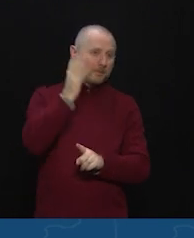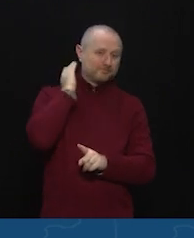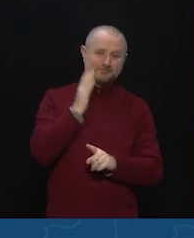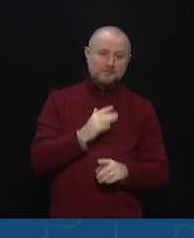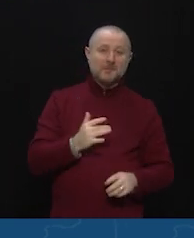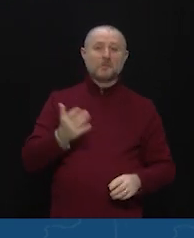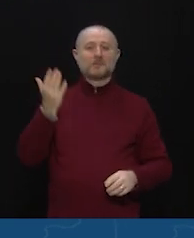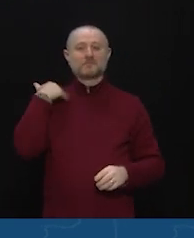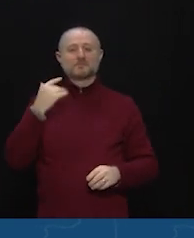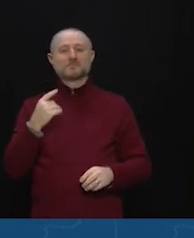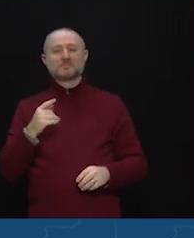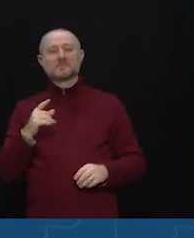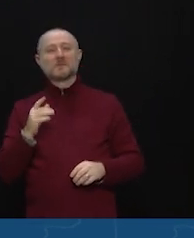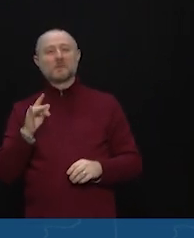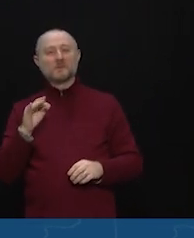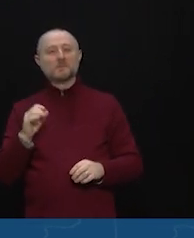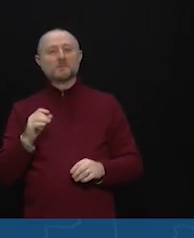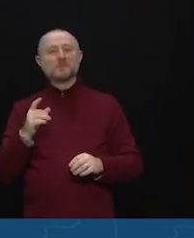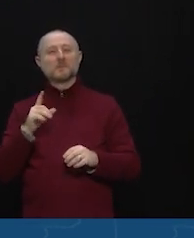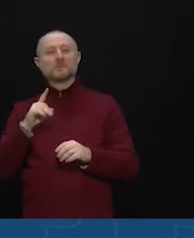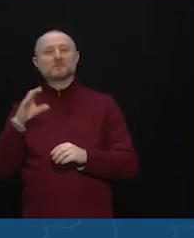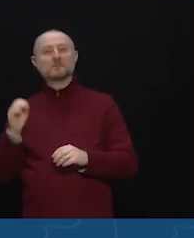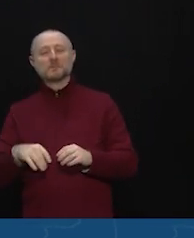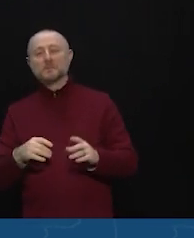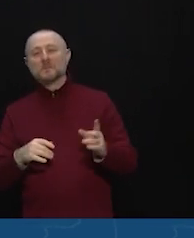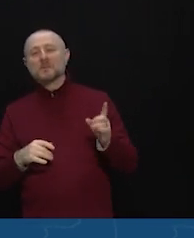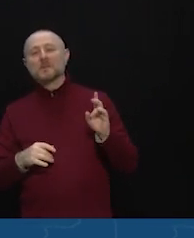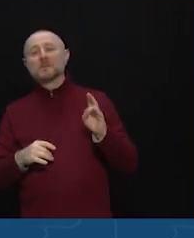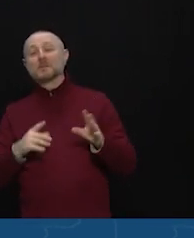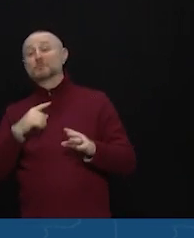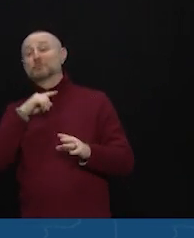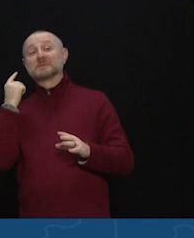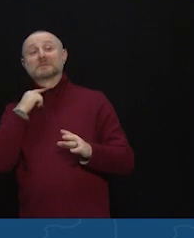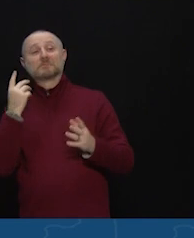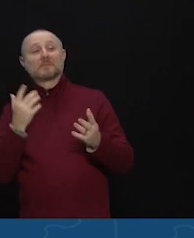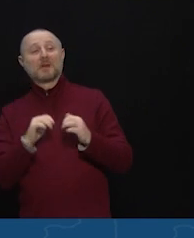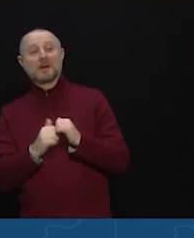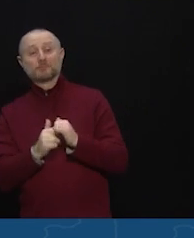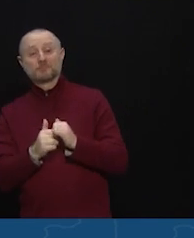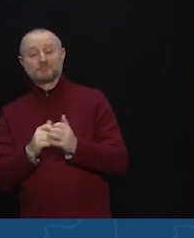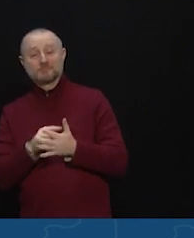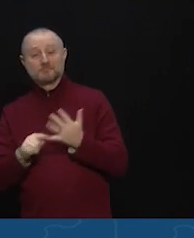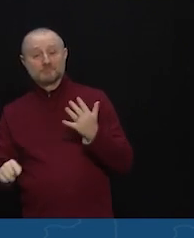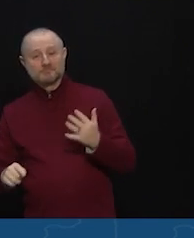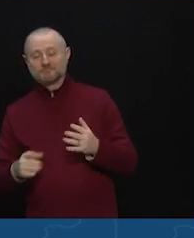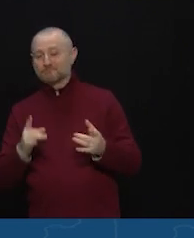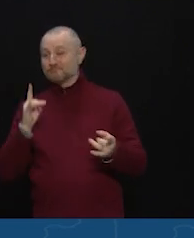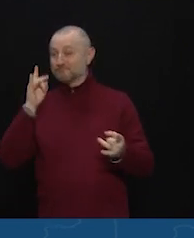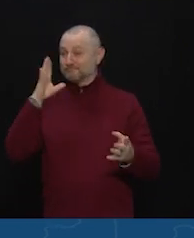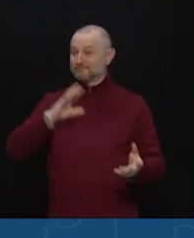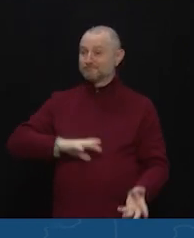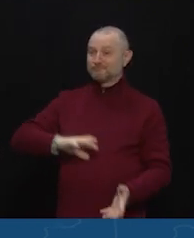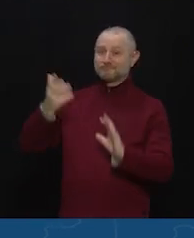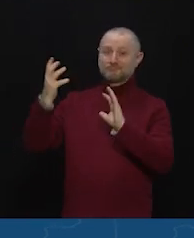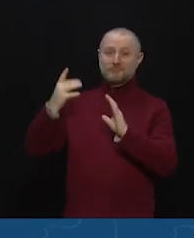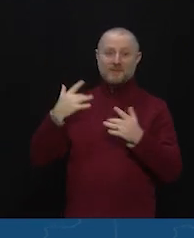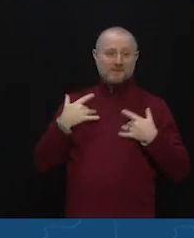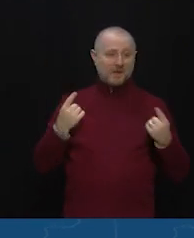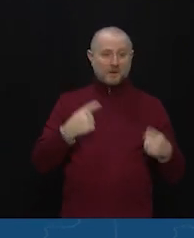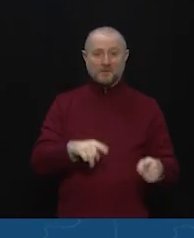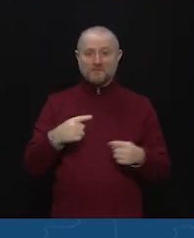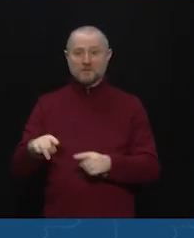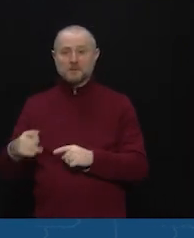15%. What are the risks to the plan? We have sudden catastrophic events that we've seen. Again, 9/11, Great